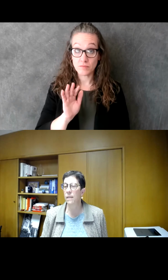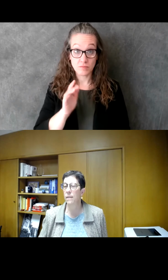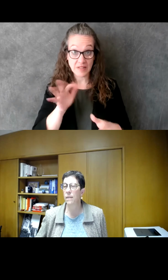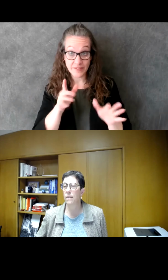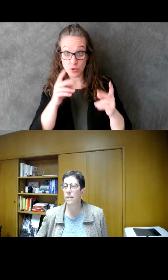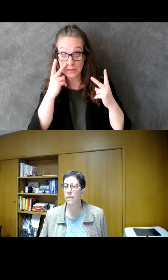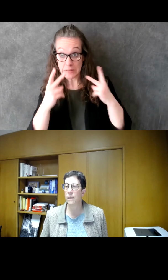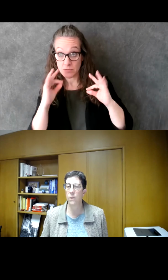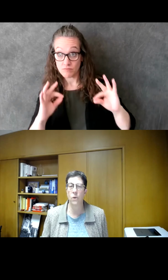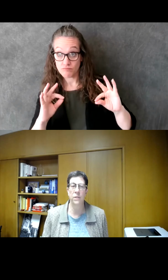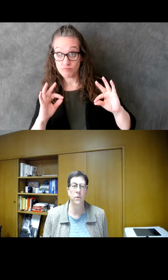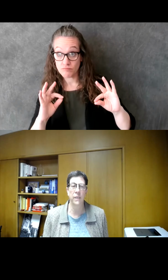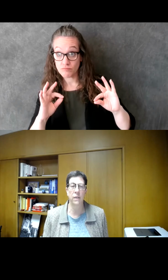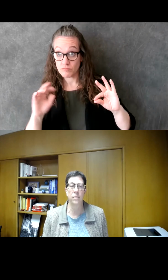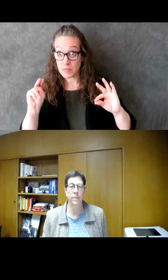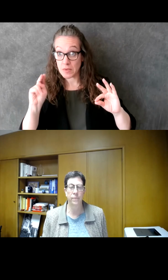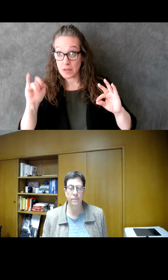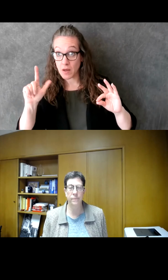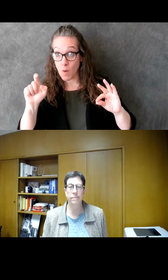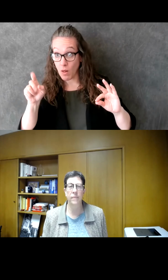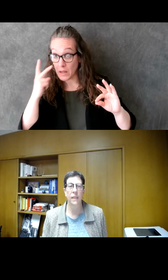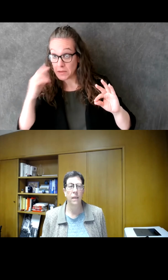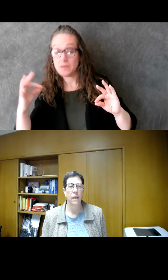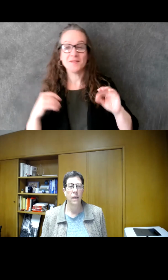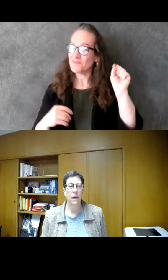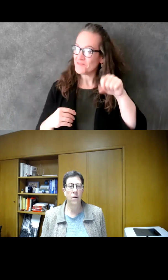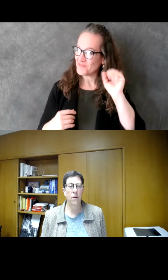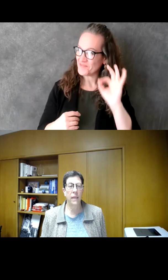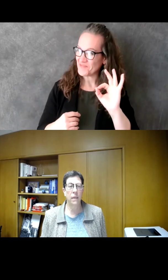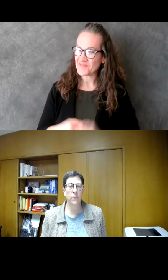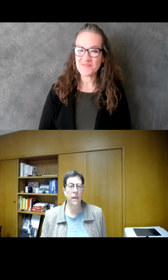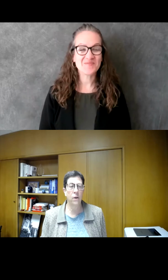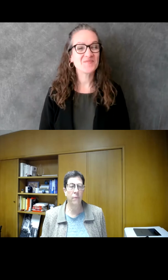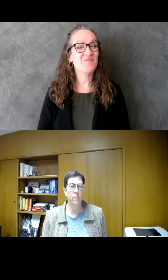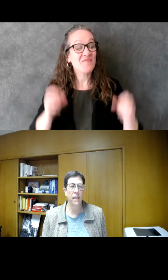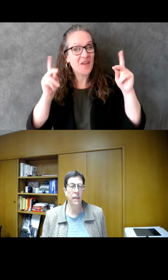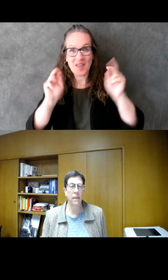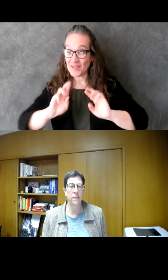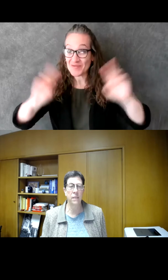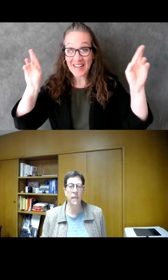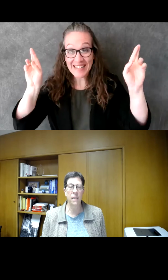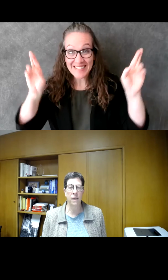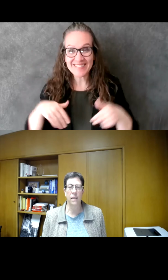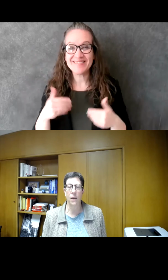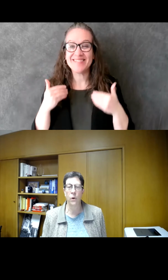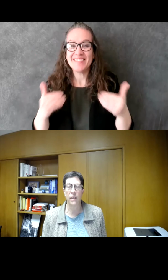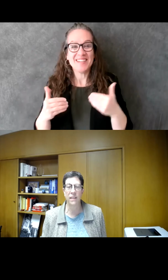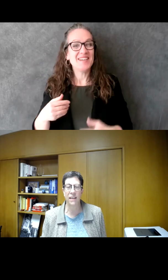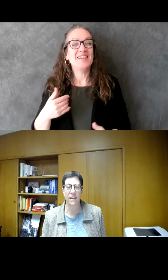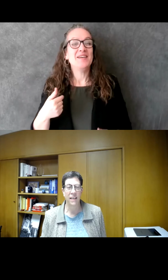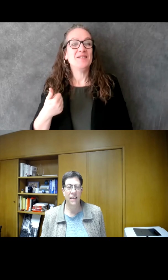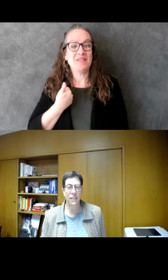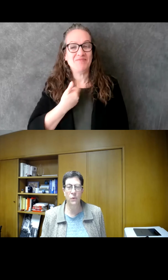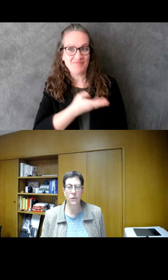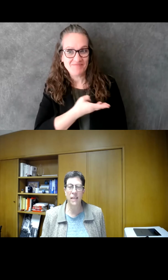seen. Nicole, are we good? Yes, we are good to go. All right, here we go, everybody. This is me. I work at